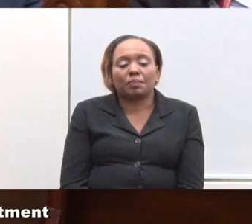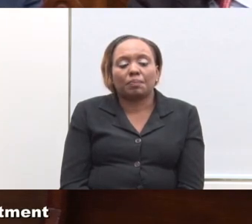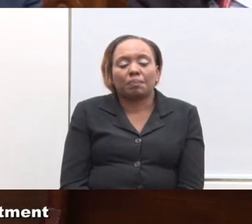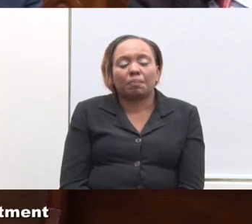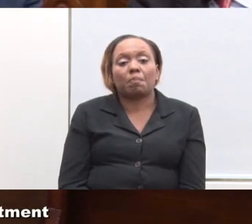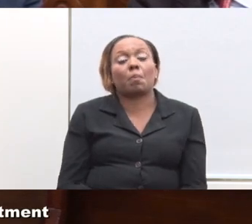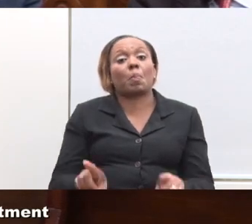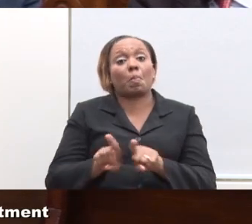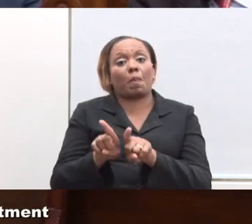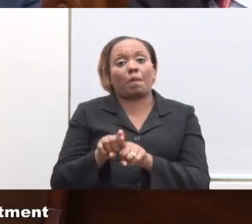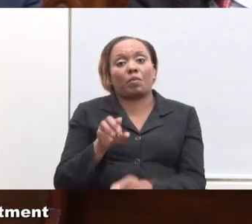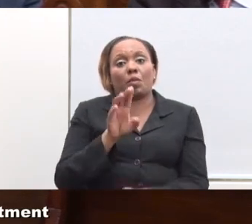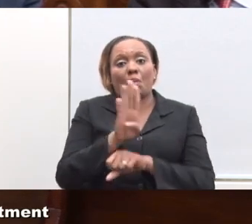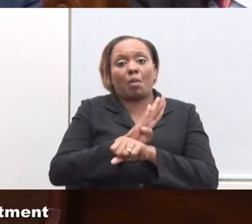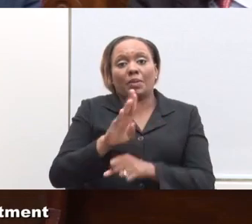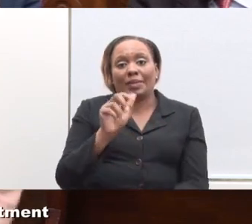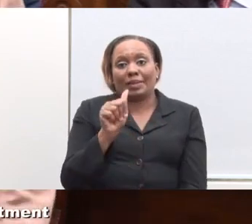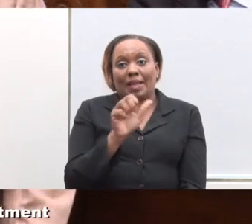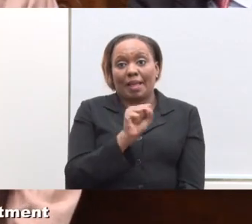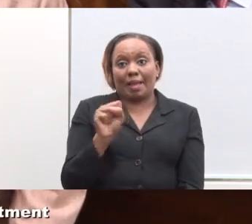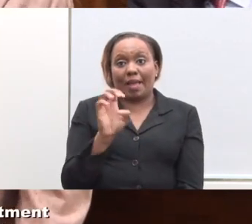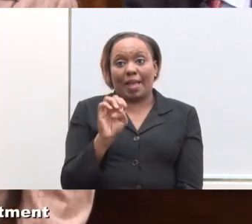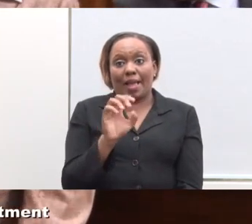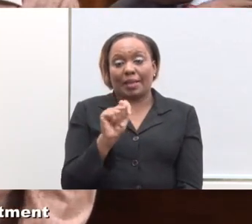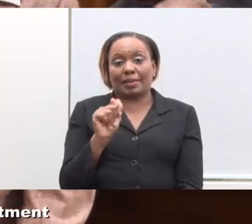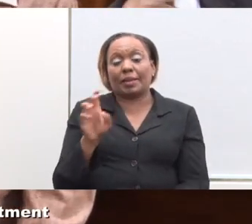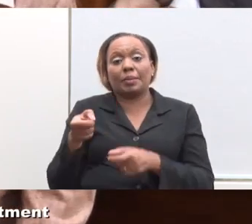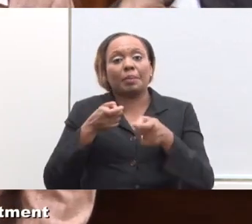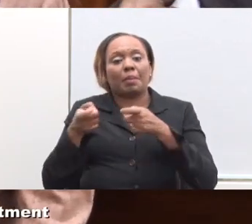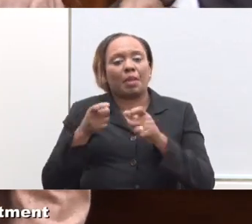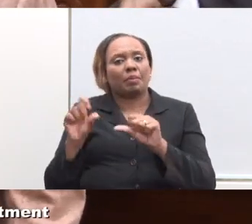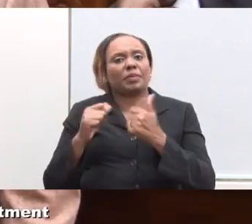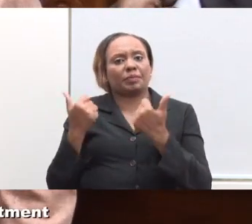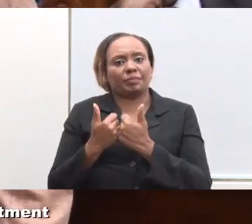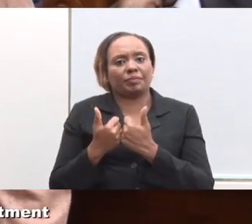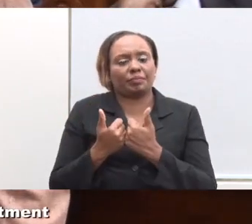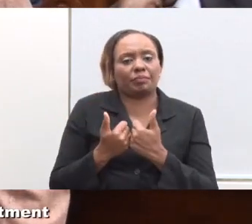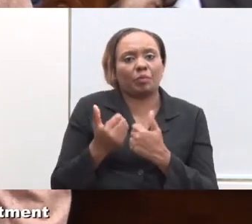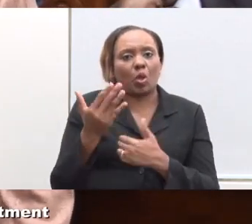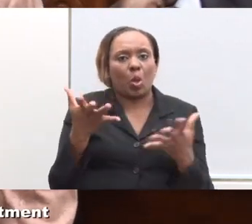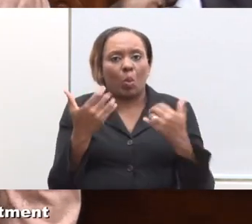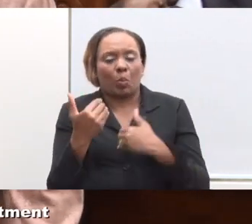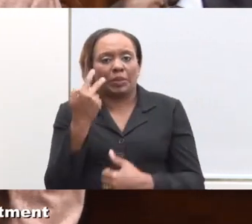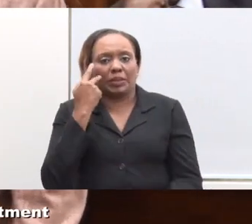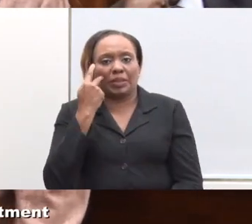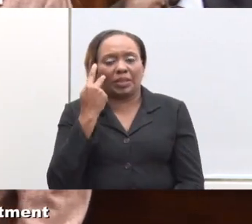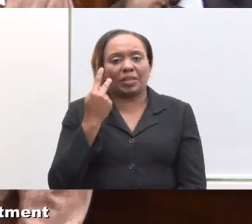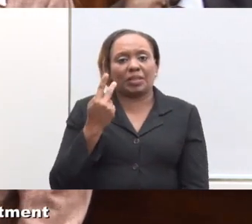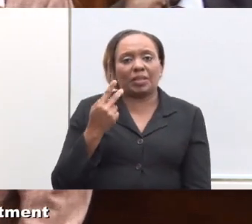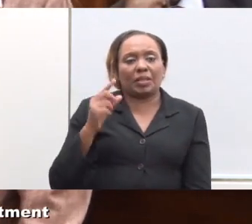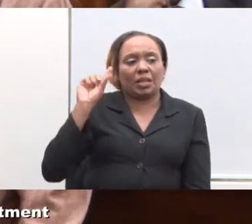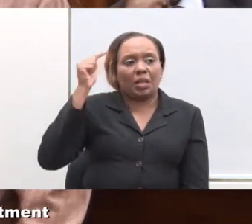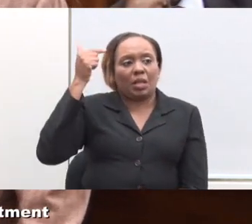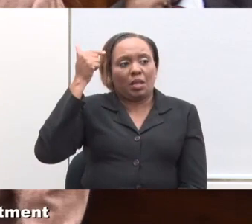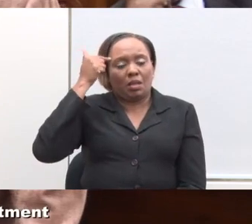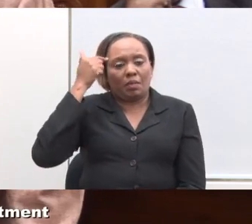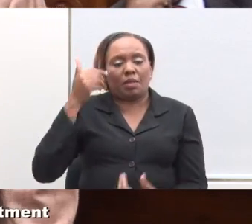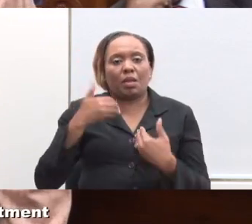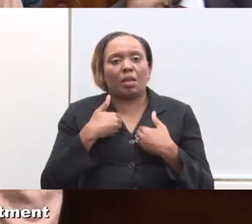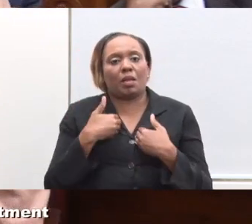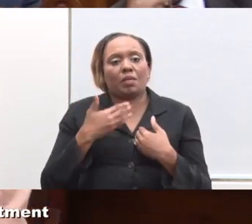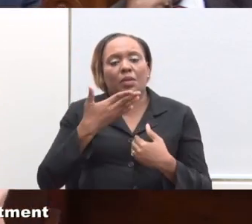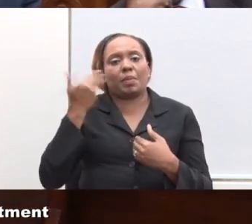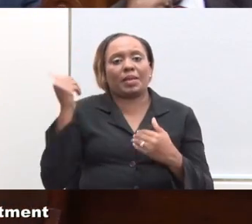this country by ensuring that its governance framework reflects the highest and most appropriate